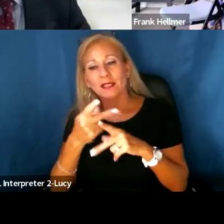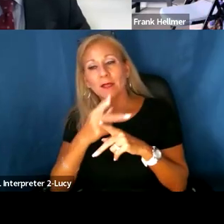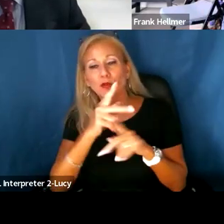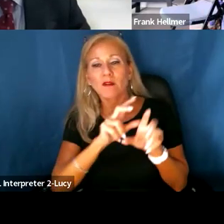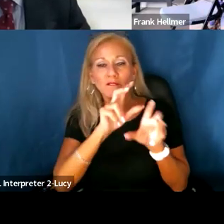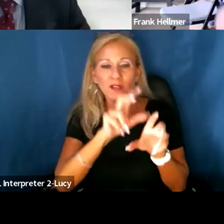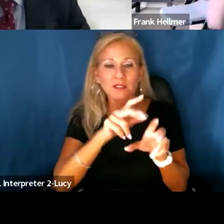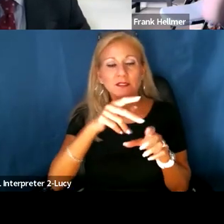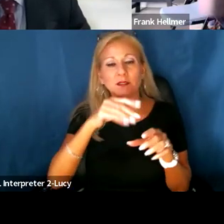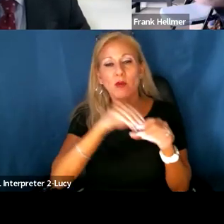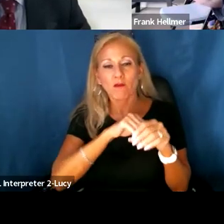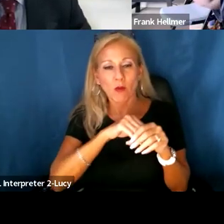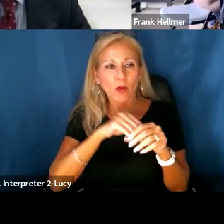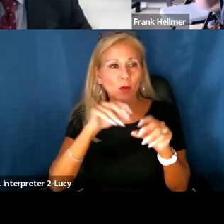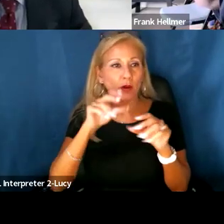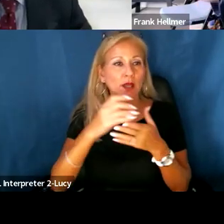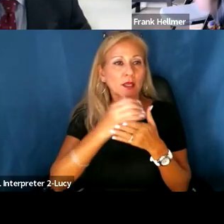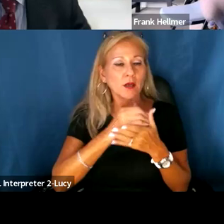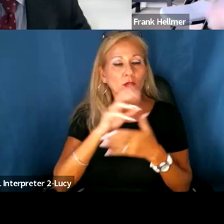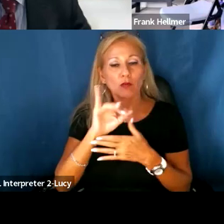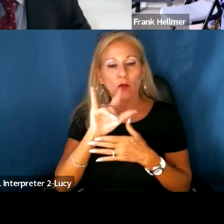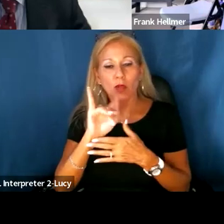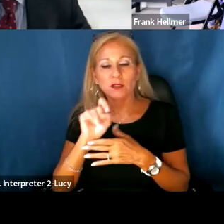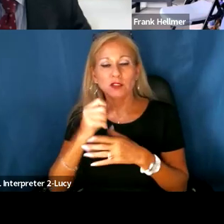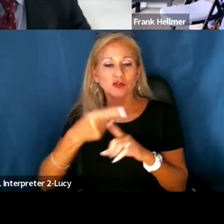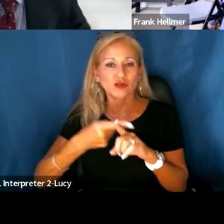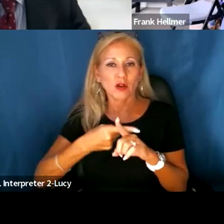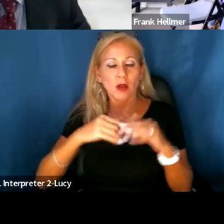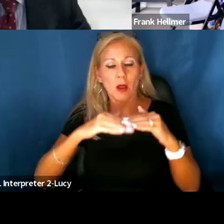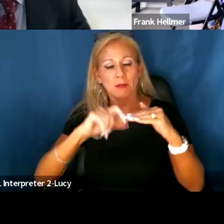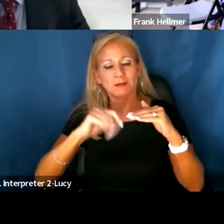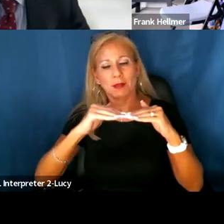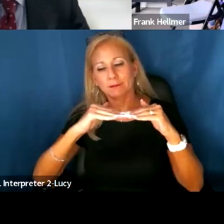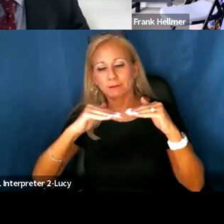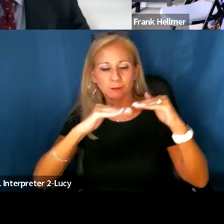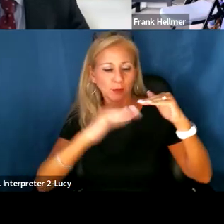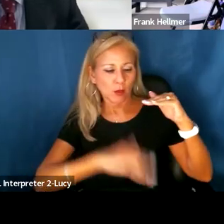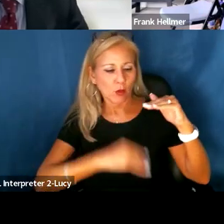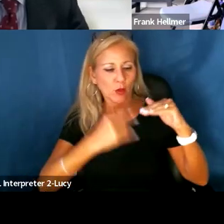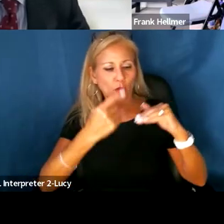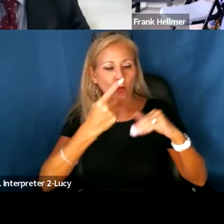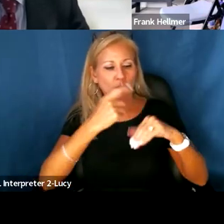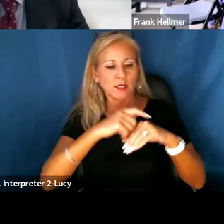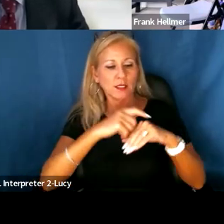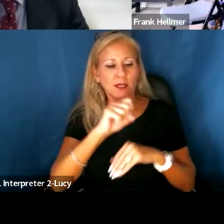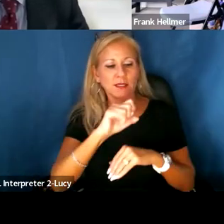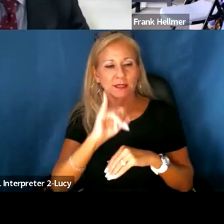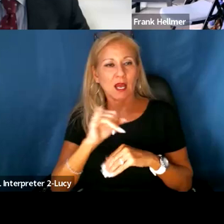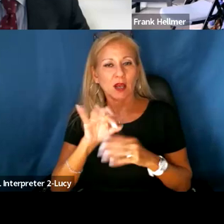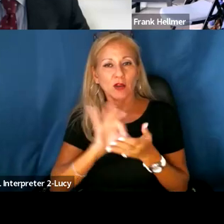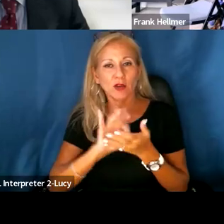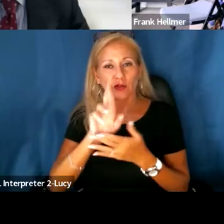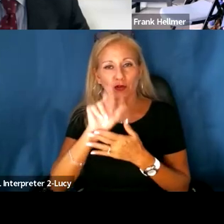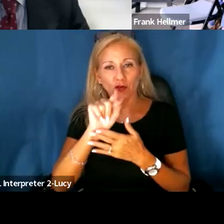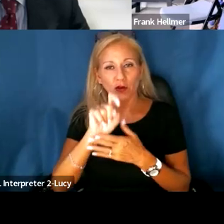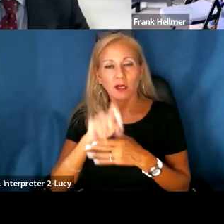income, portfolio income, royalties, rent, stuff like that below the 1 times the SSI rate. So can't